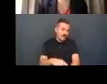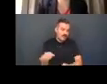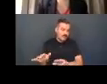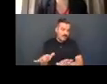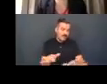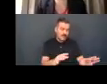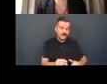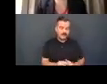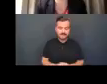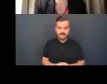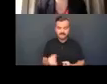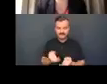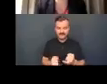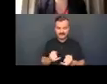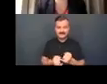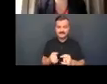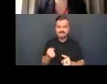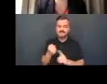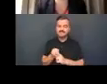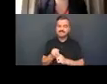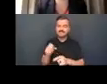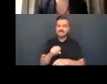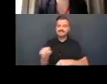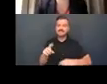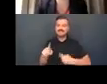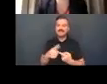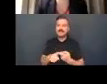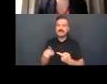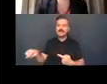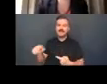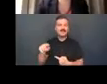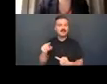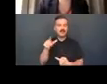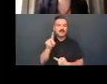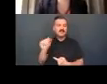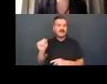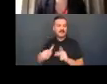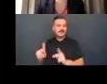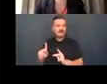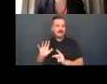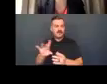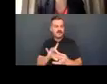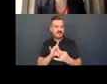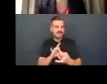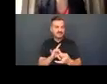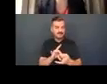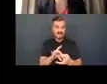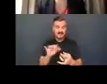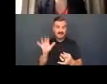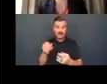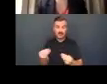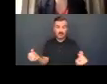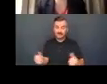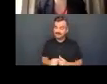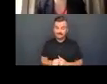security policy leaves on disabled people's relationship to the workforce is an indelible one that makes going outside